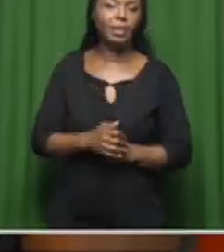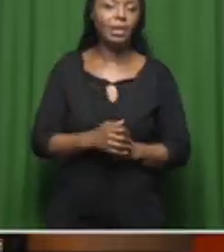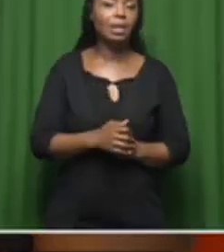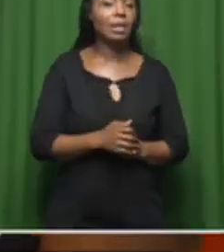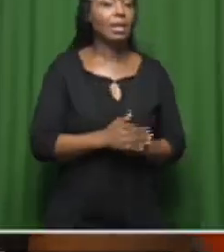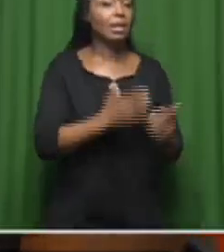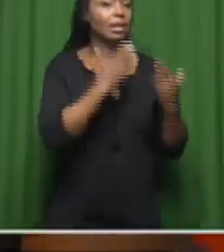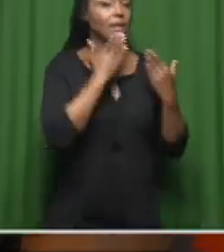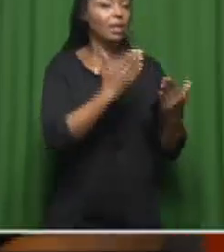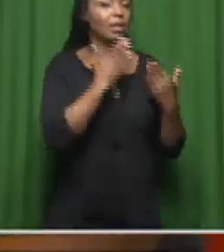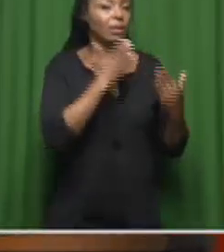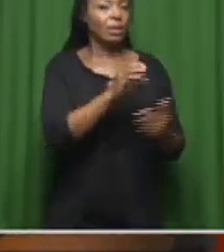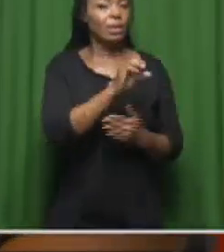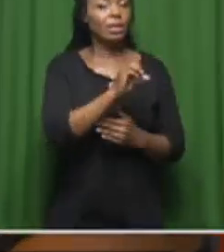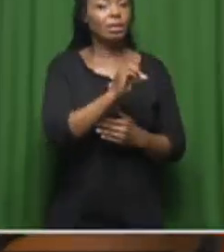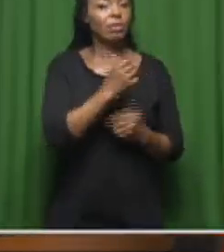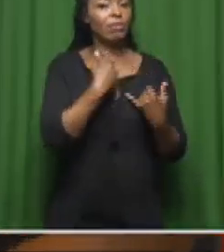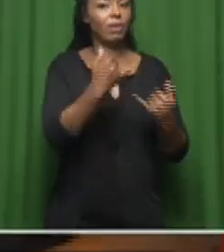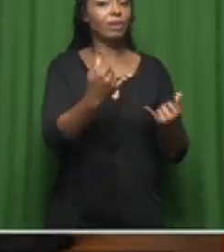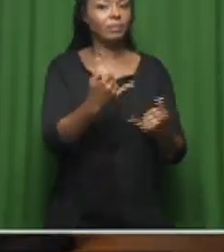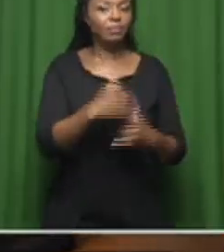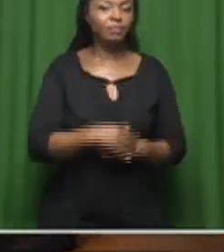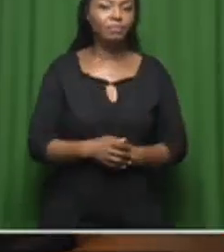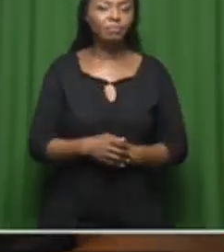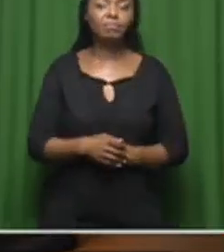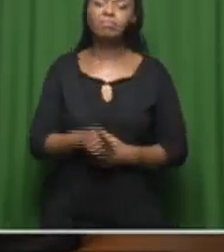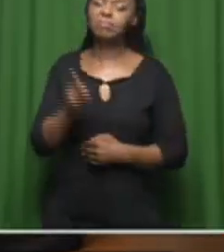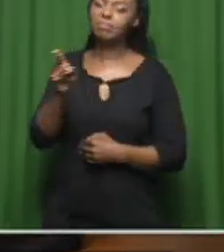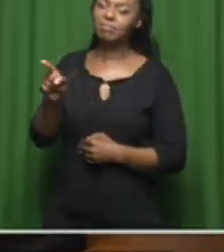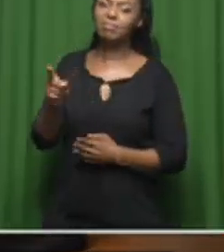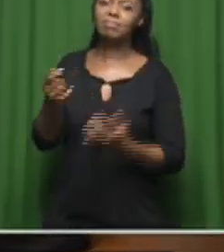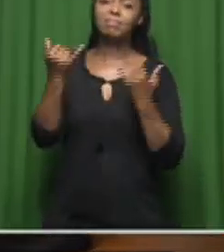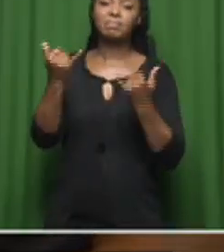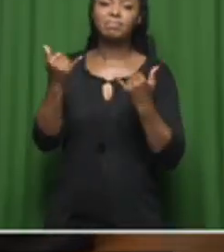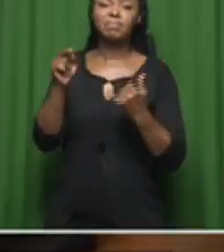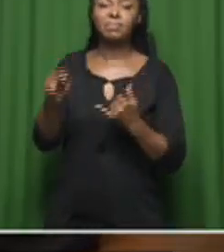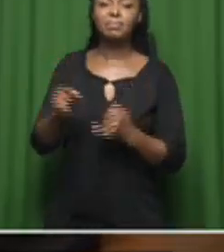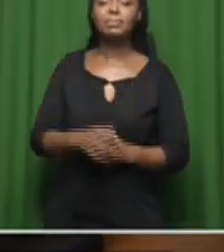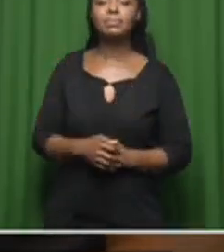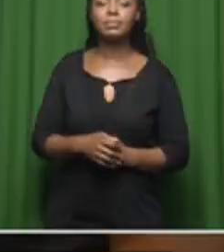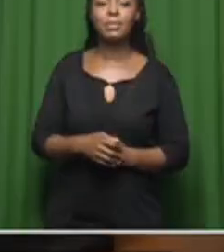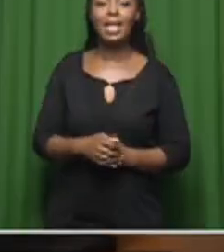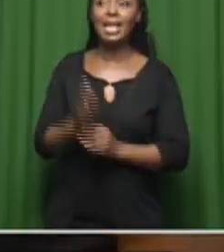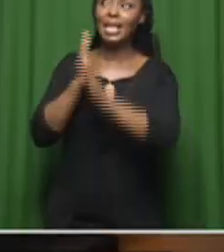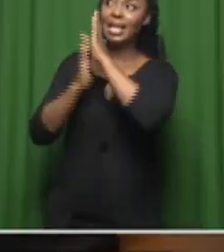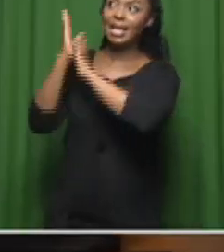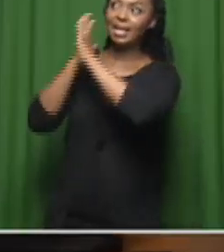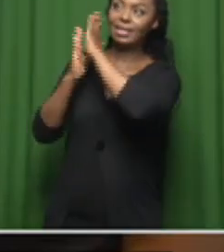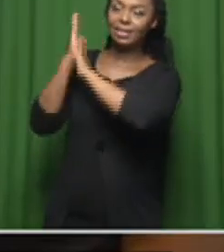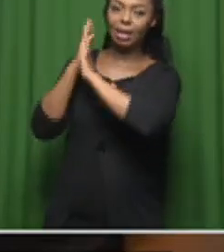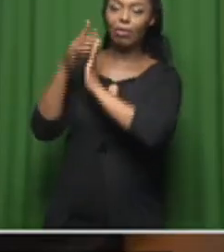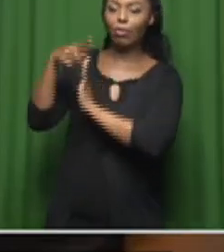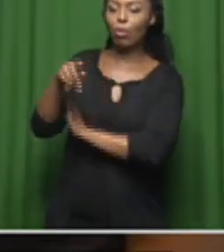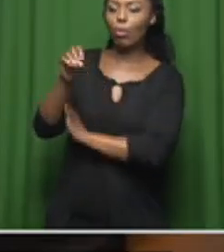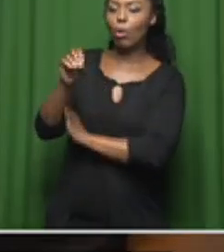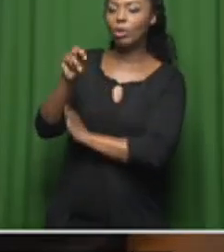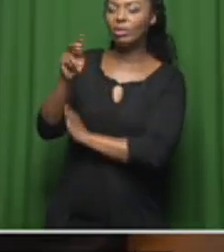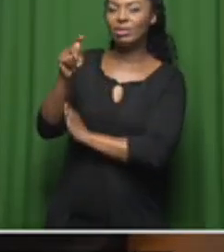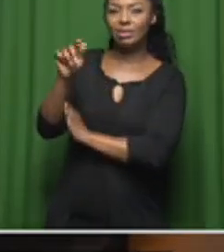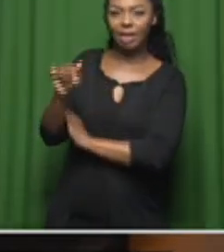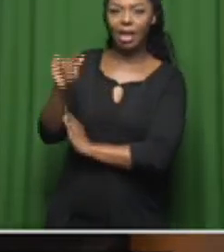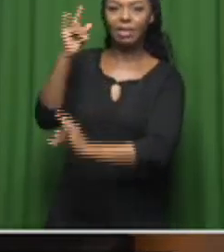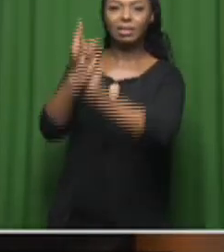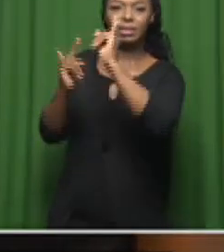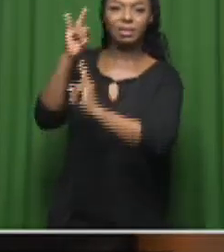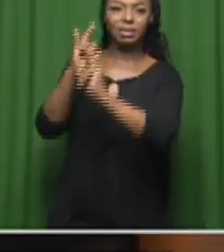Zodwa, I know I may not have done much justice in terms of articulating the history of Ponte City in my intro because,